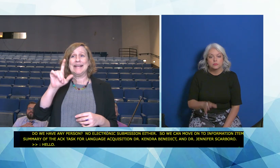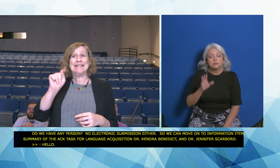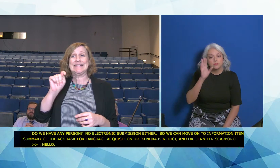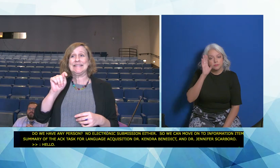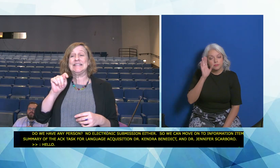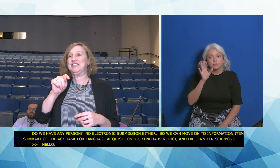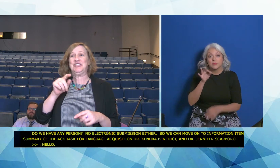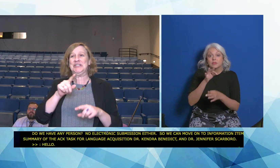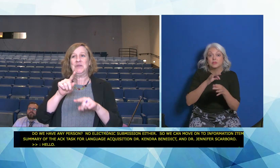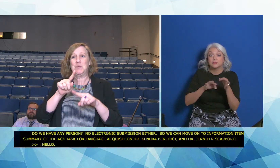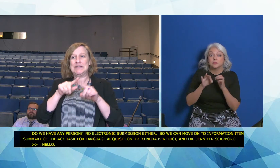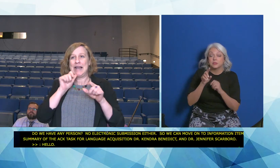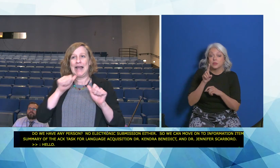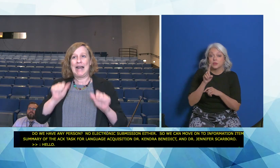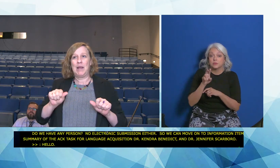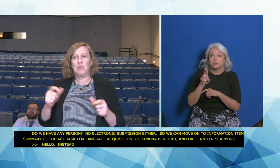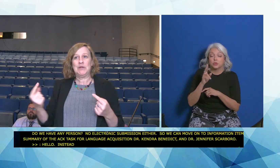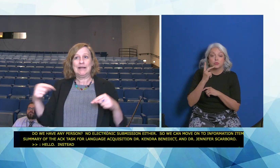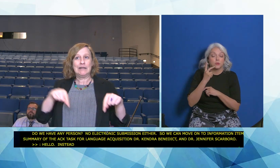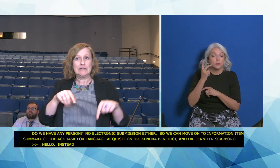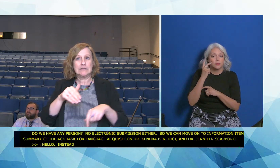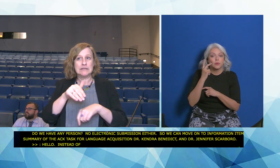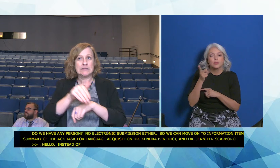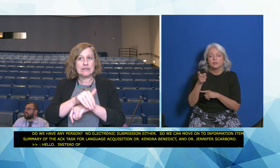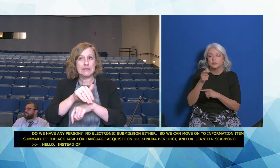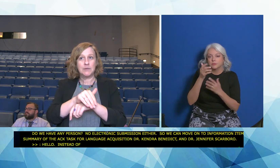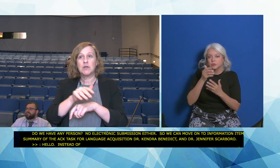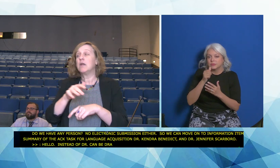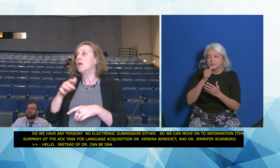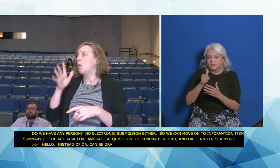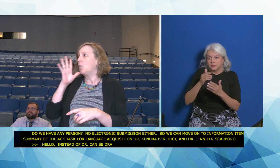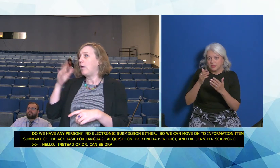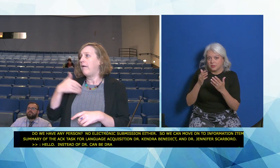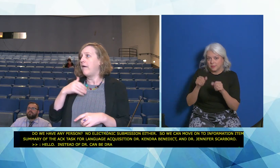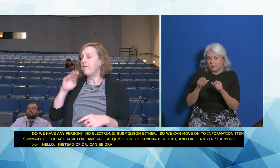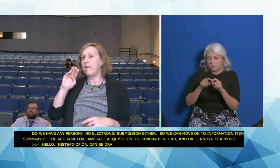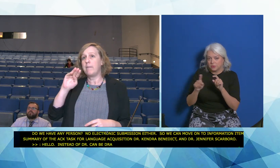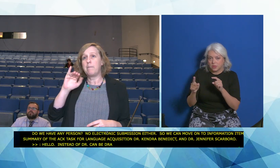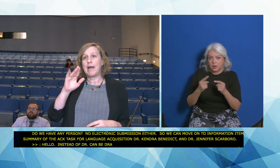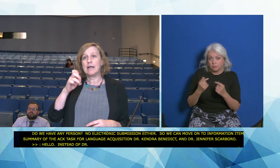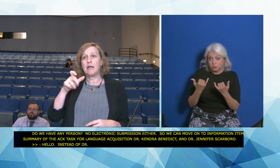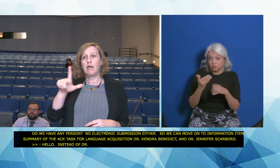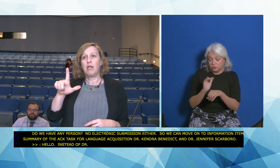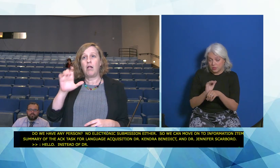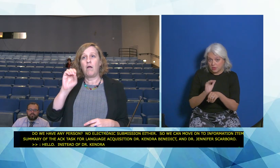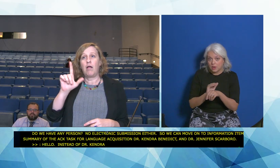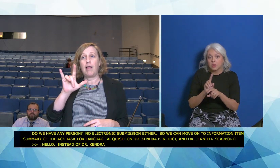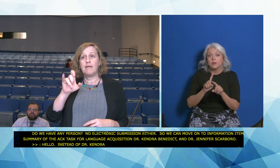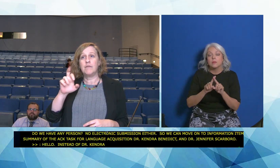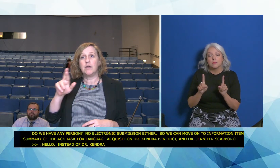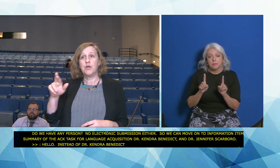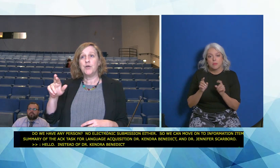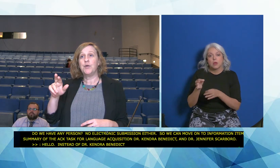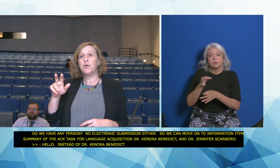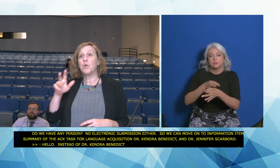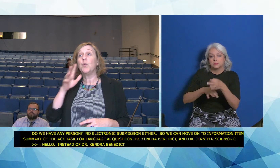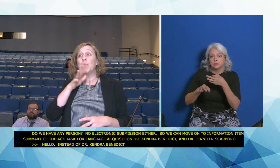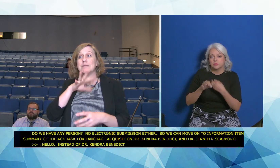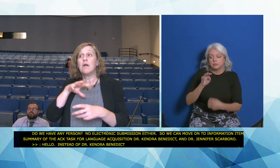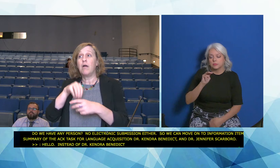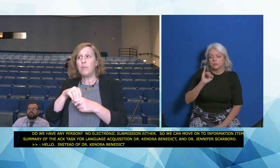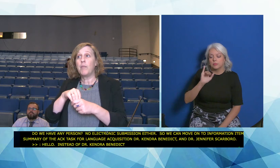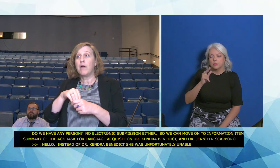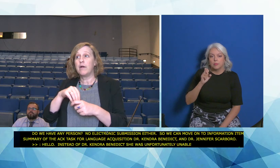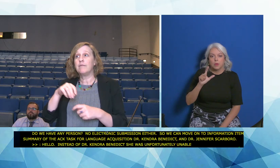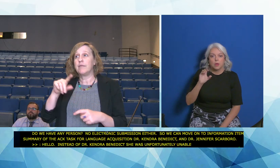Instead of Dr. Kendra Benedict, she unfortunately was not able to attend the meeting tonight, but we do have Michael